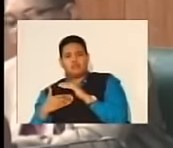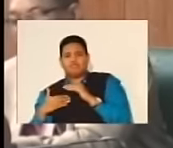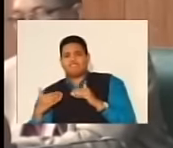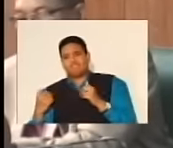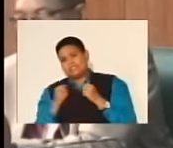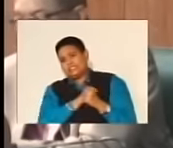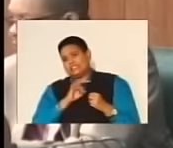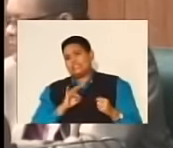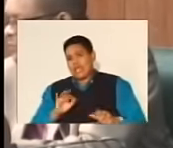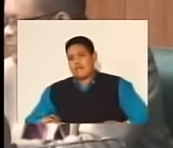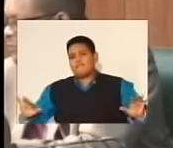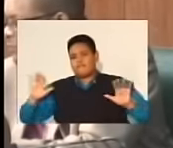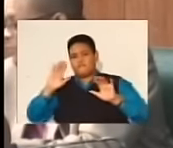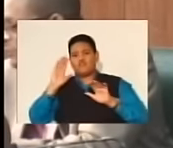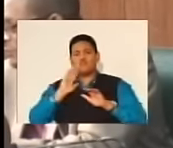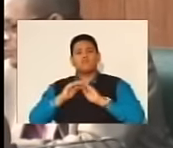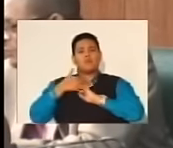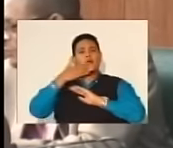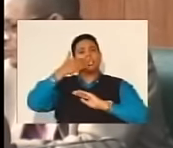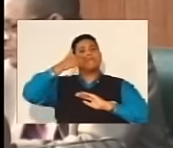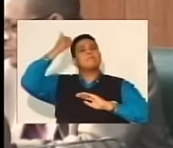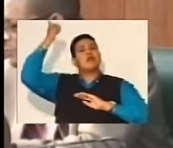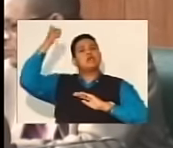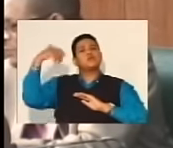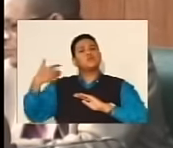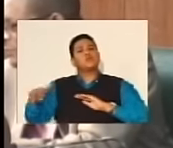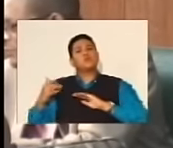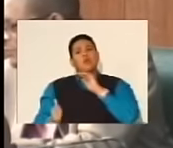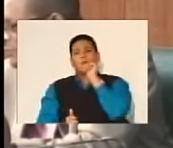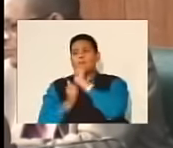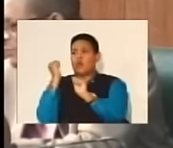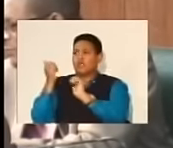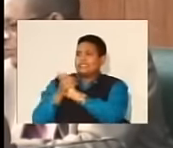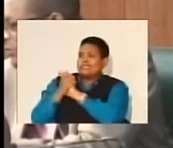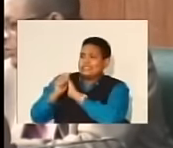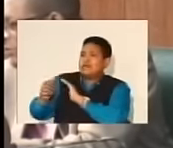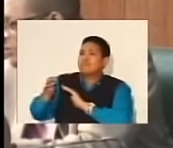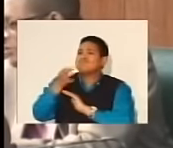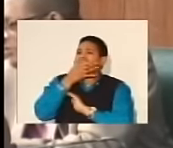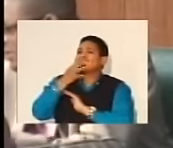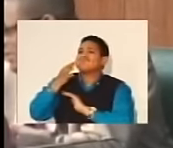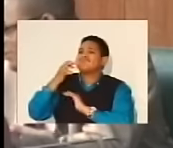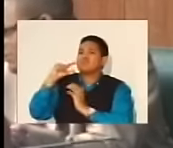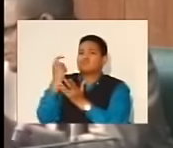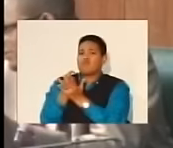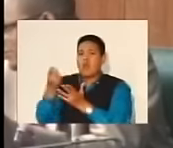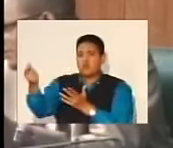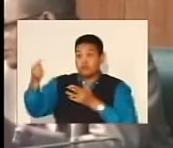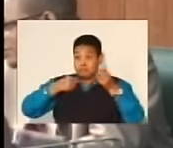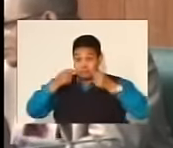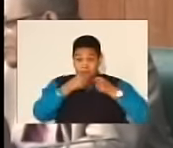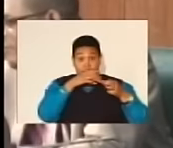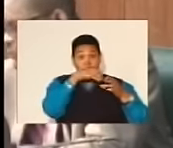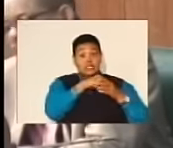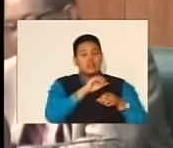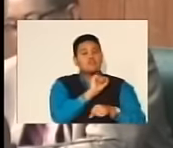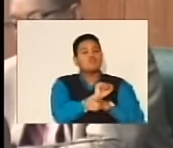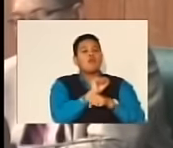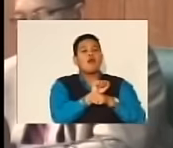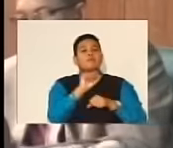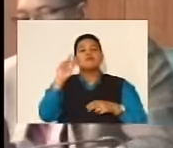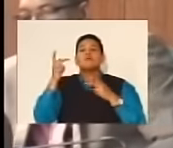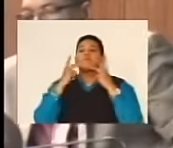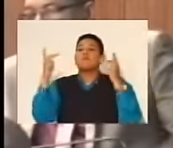will be at its best when its most talented graduates see a career in public service as